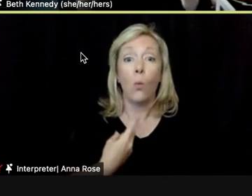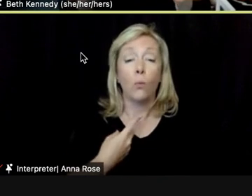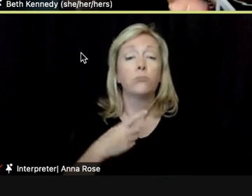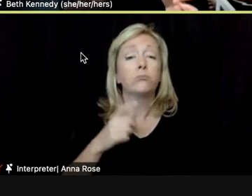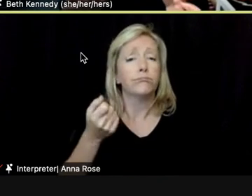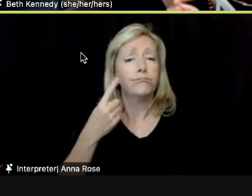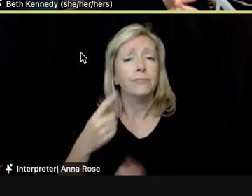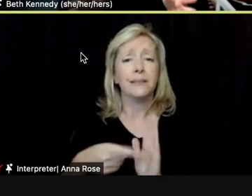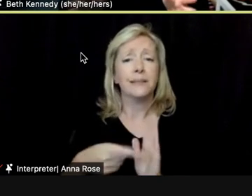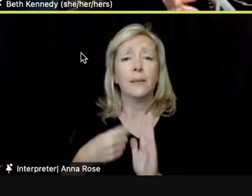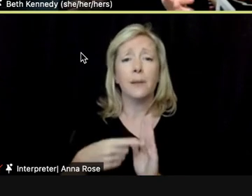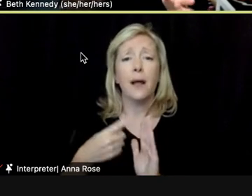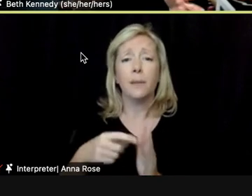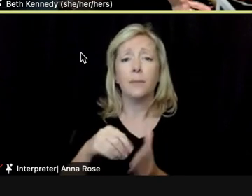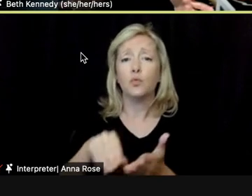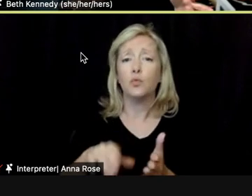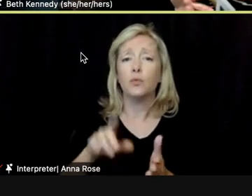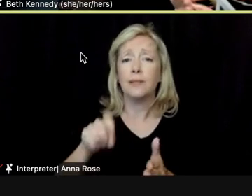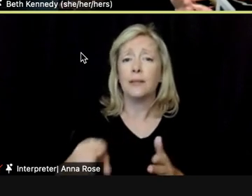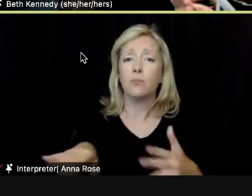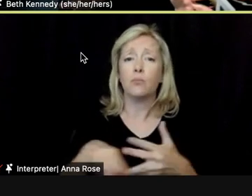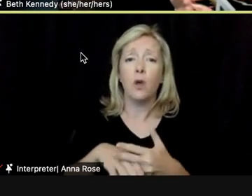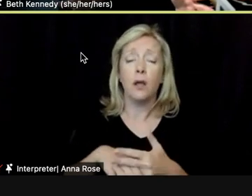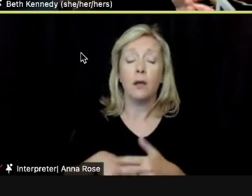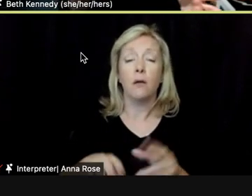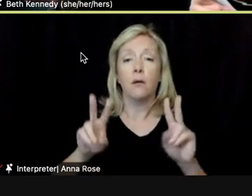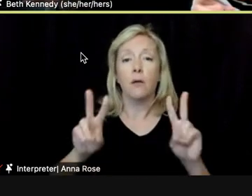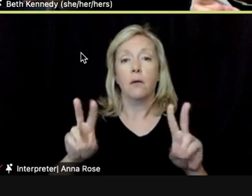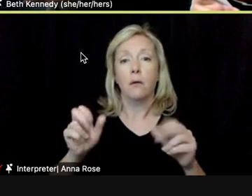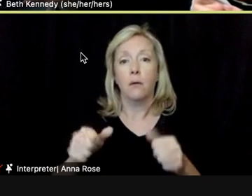do, we just need to have a break.